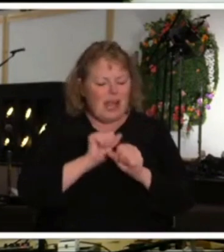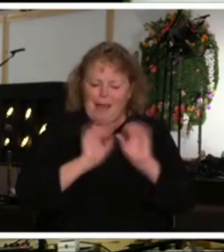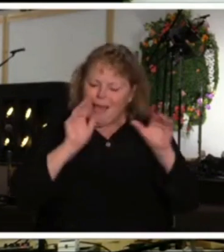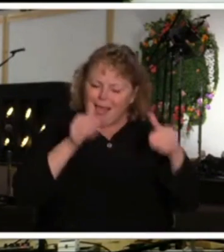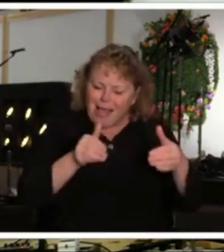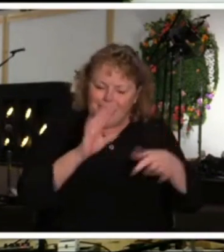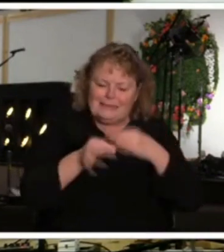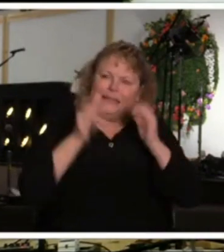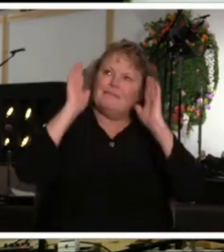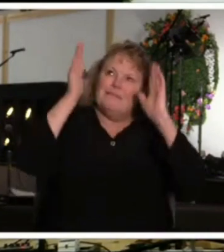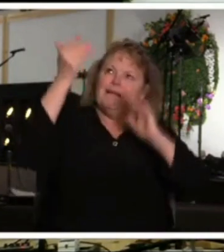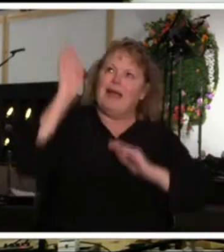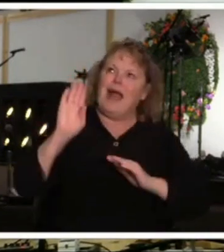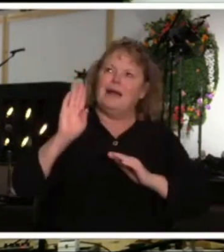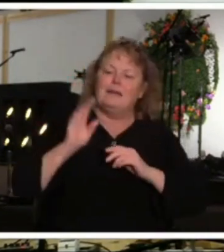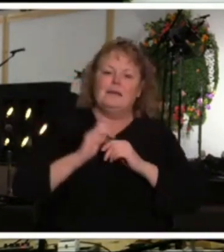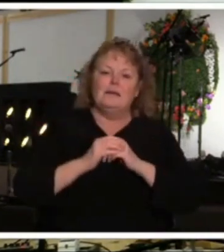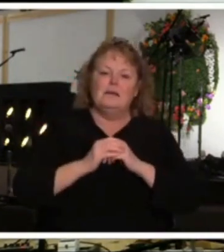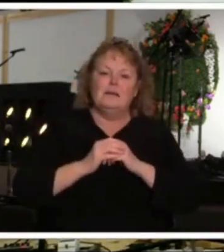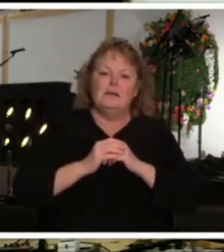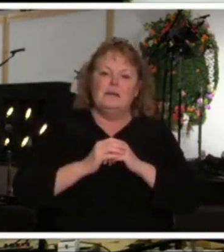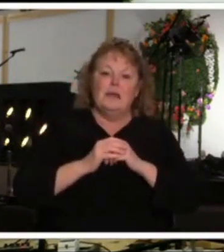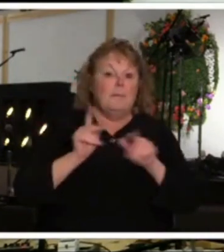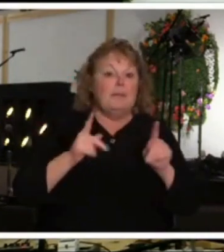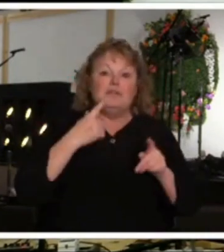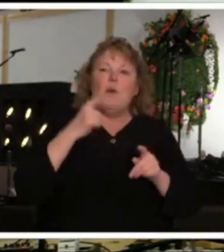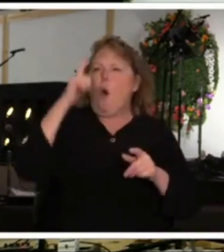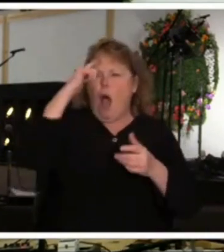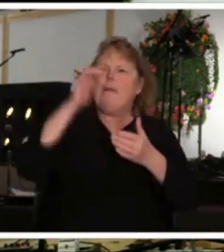We say a lot of things. We say, I believe God, I trust God.